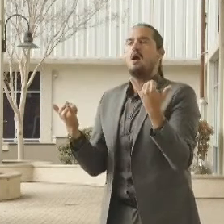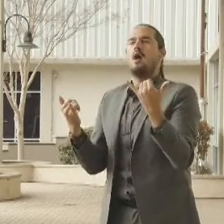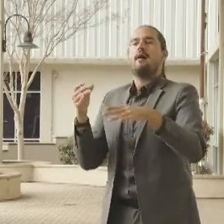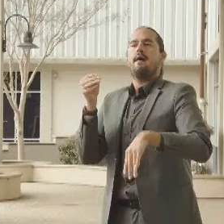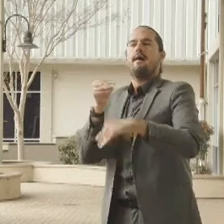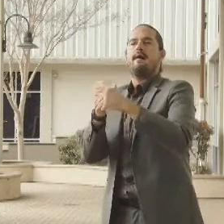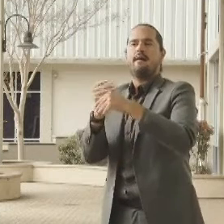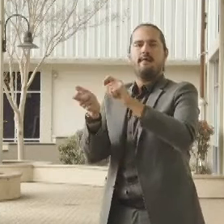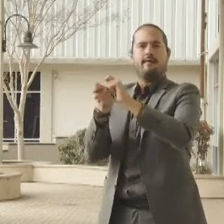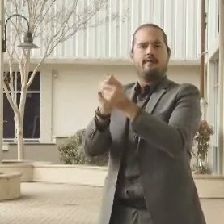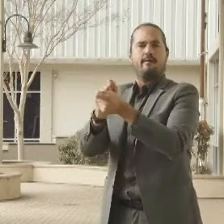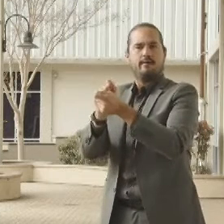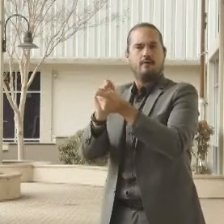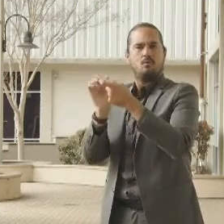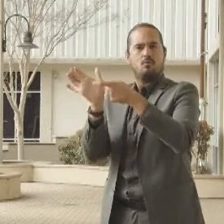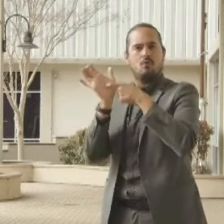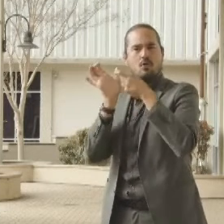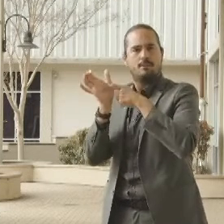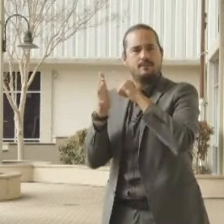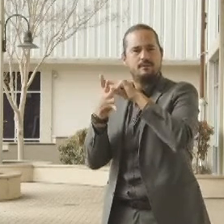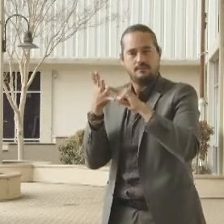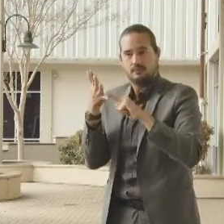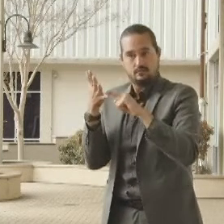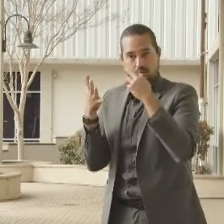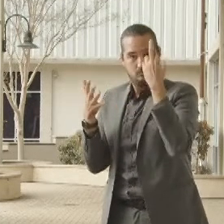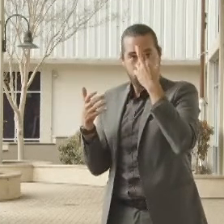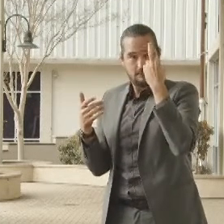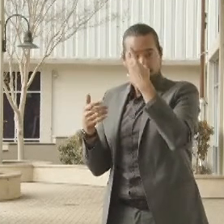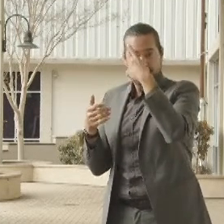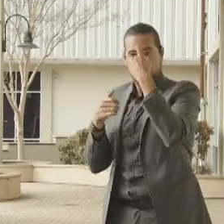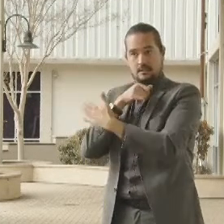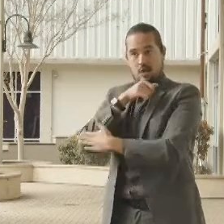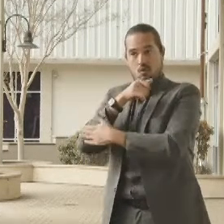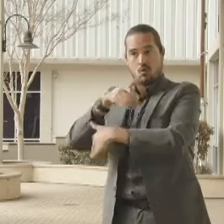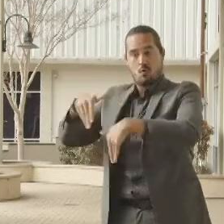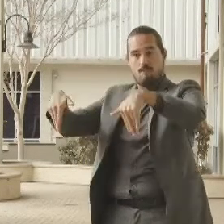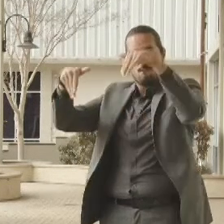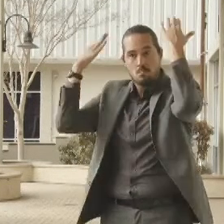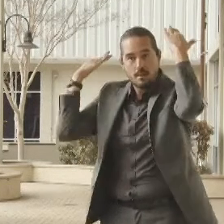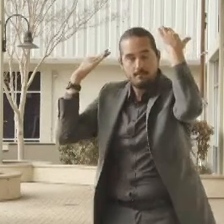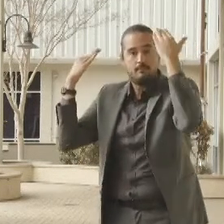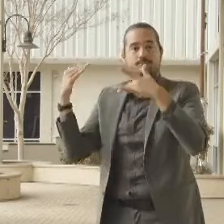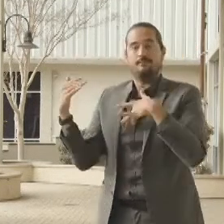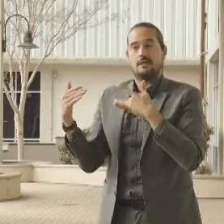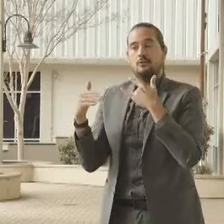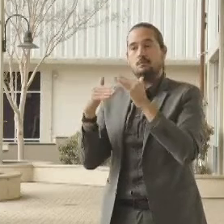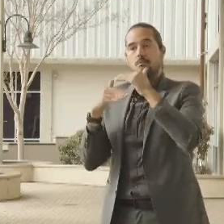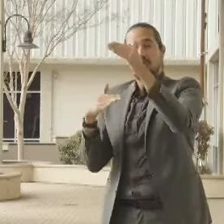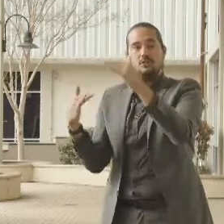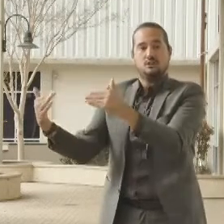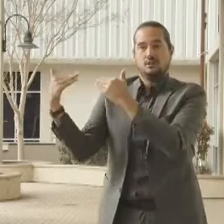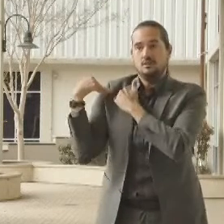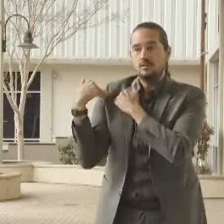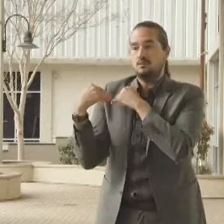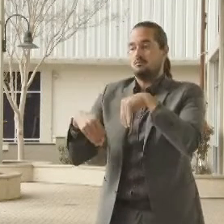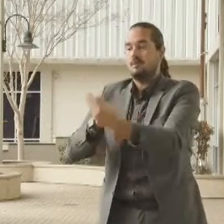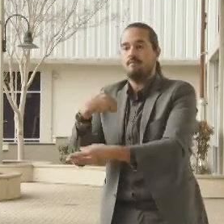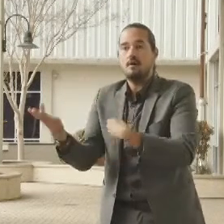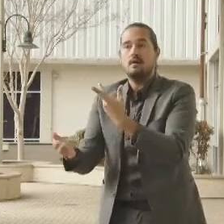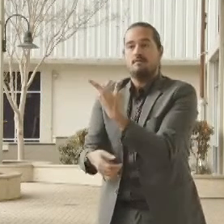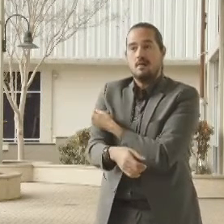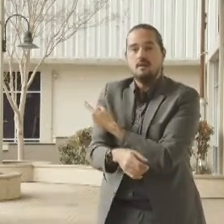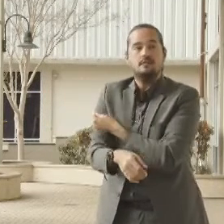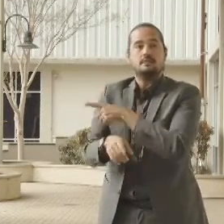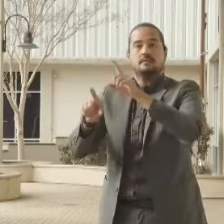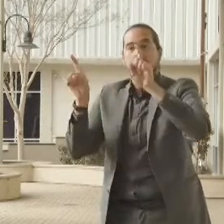the county feels that they've been carrying too much of the weight when it comes to testing, or what's the reason behind this guidance